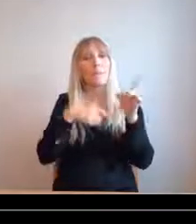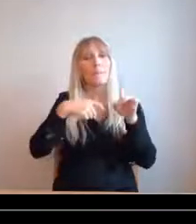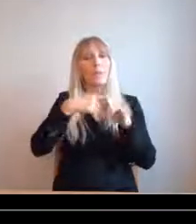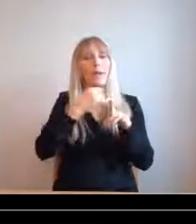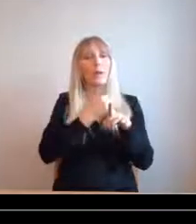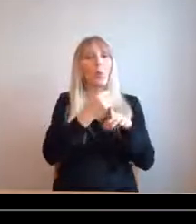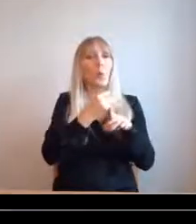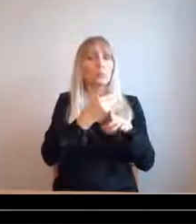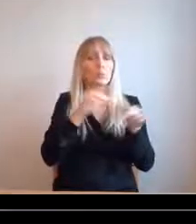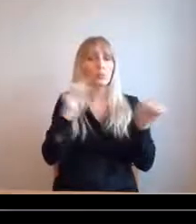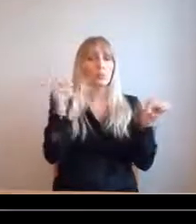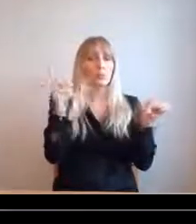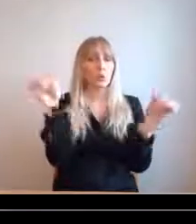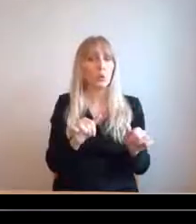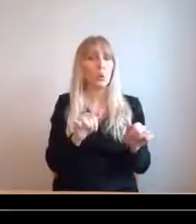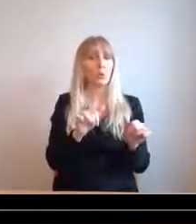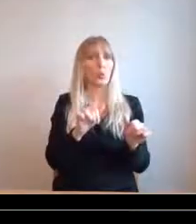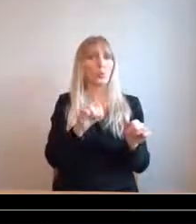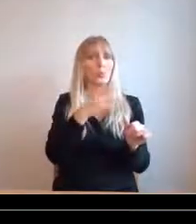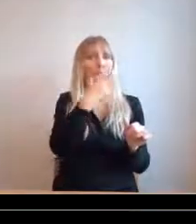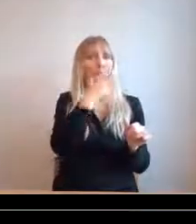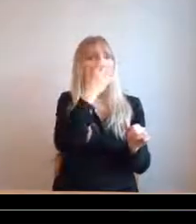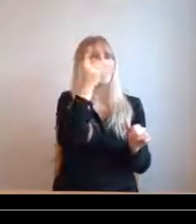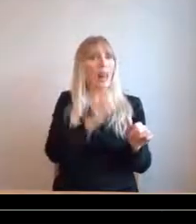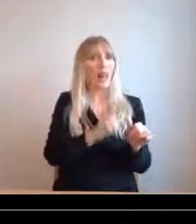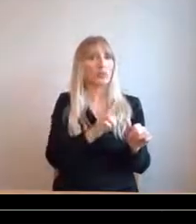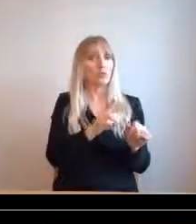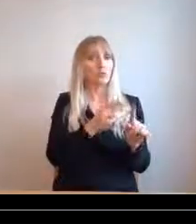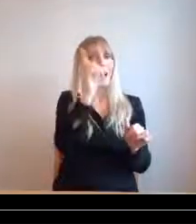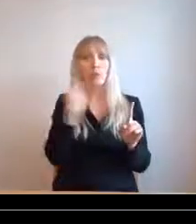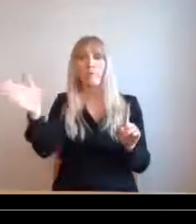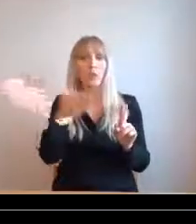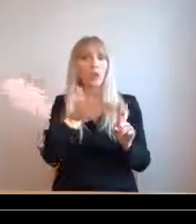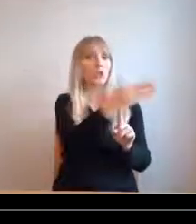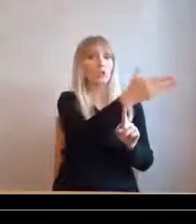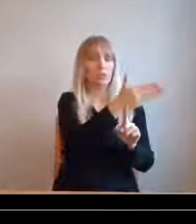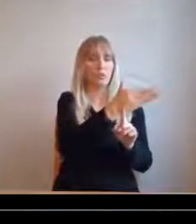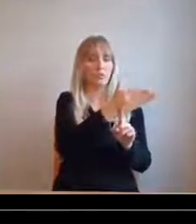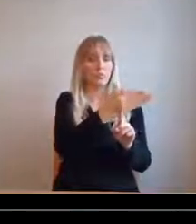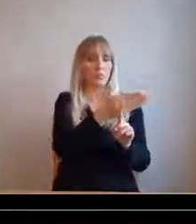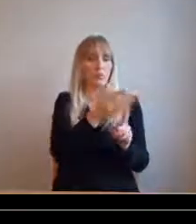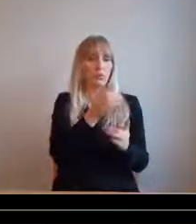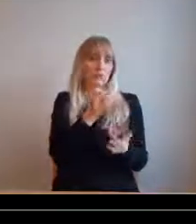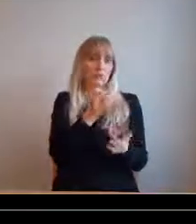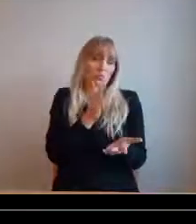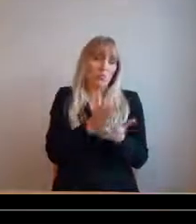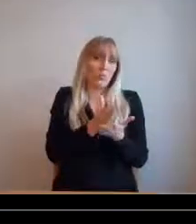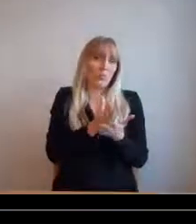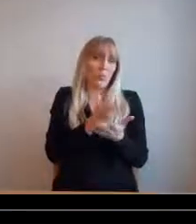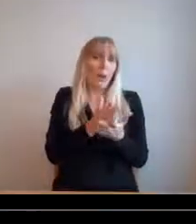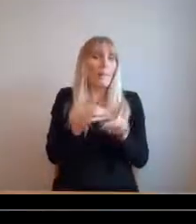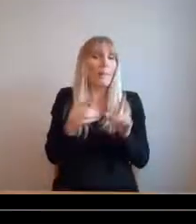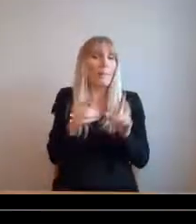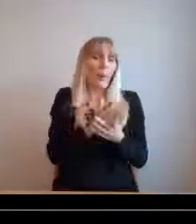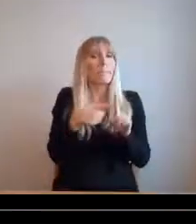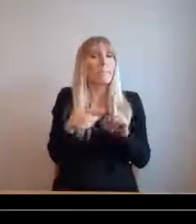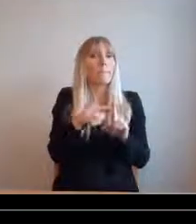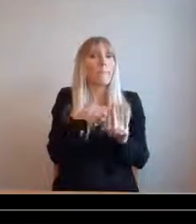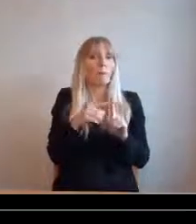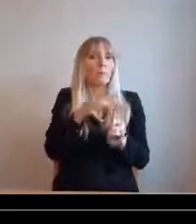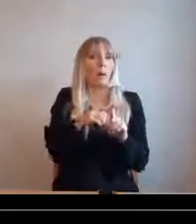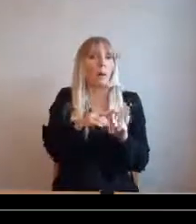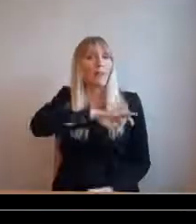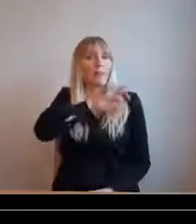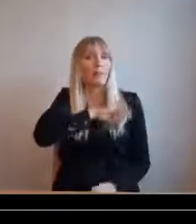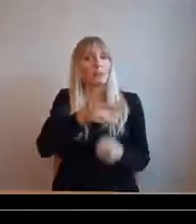is this improvements and more refinement in our utility proposals, which has had some positive benefits